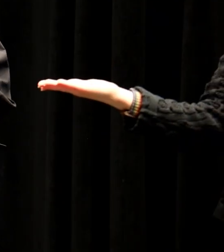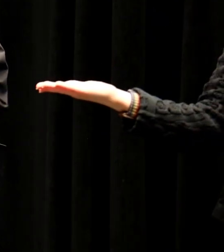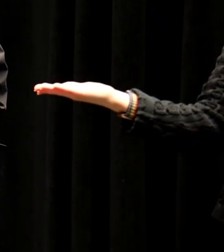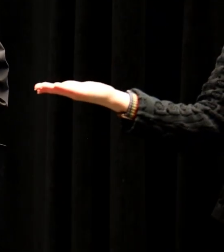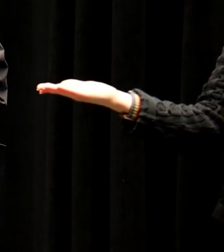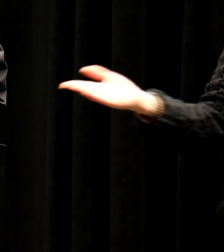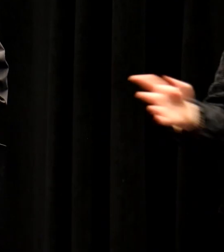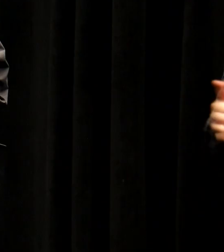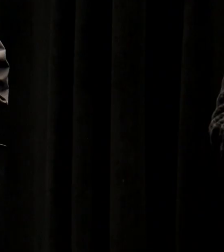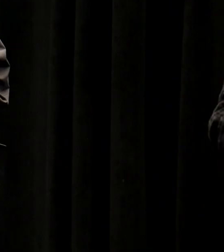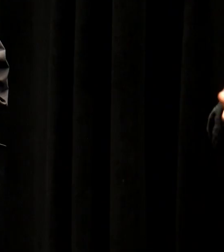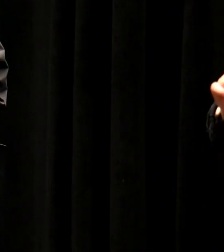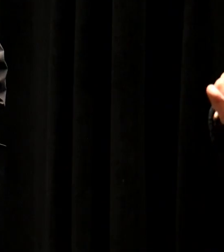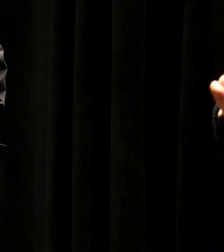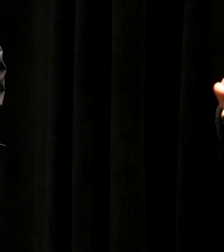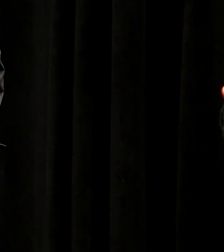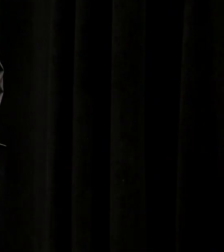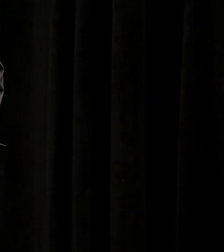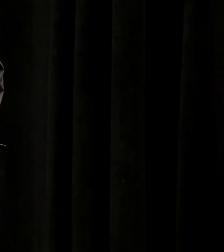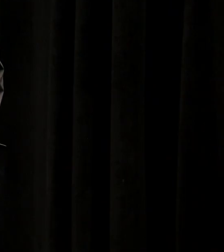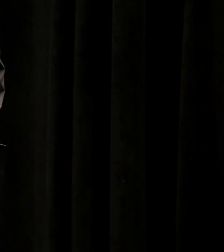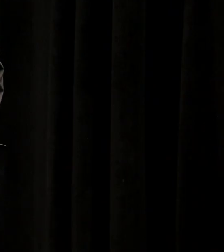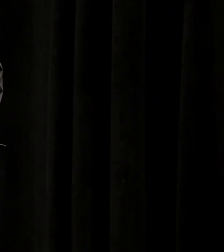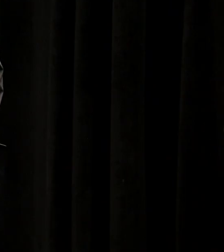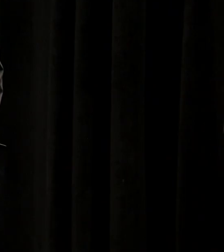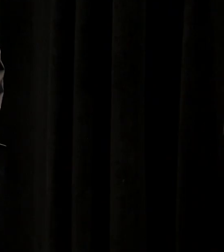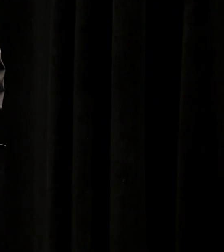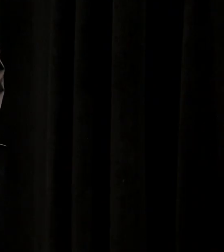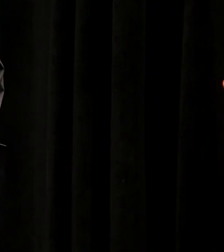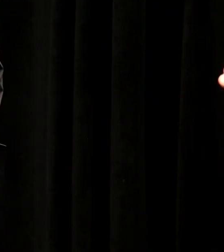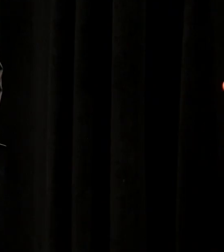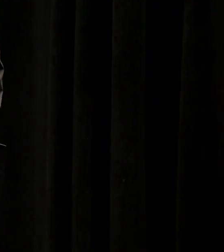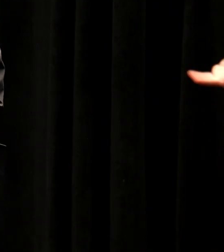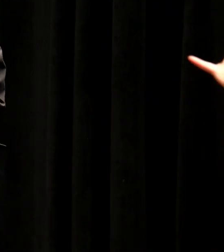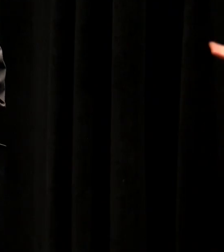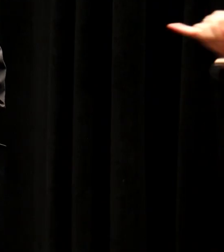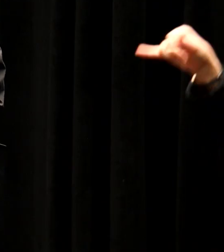something that's fictional, and AI can be very fictional.